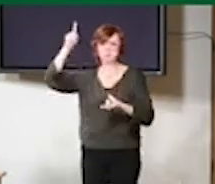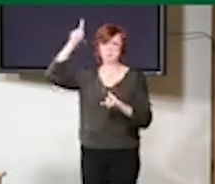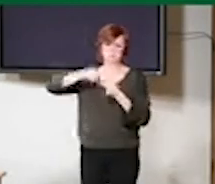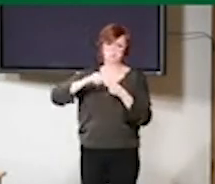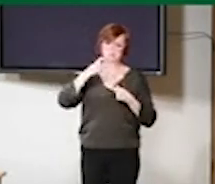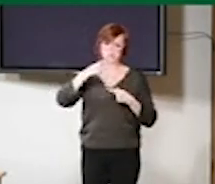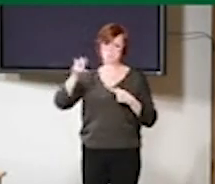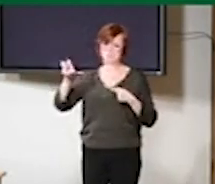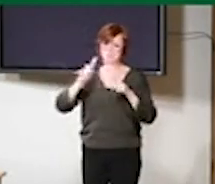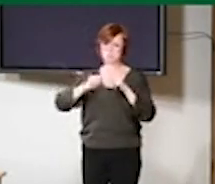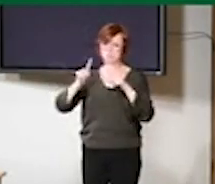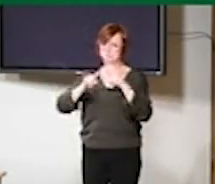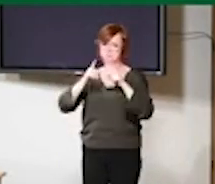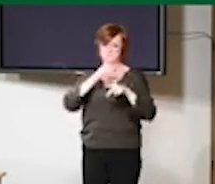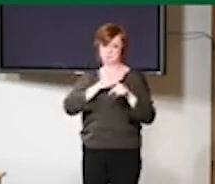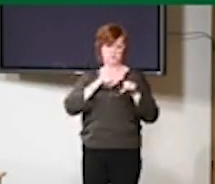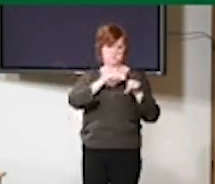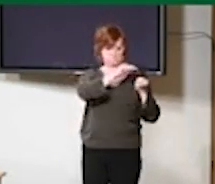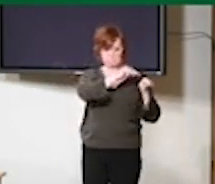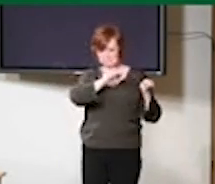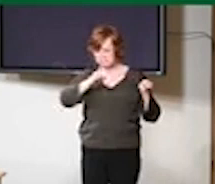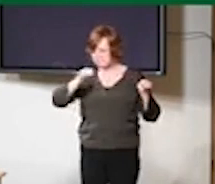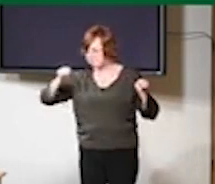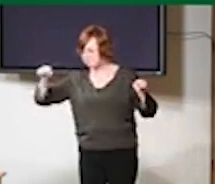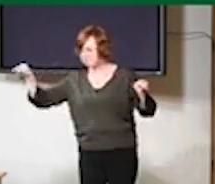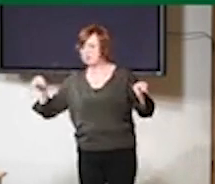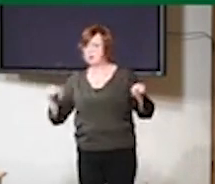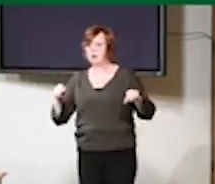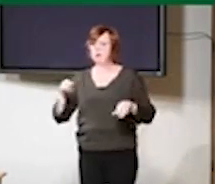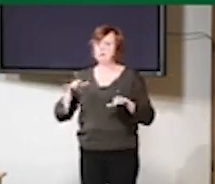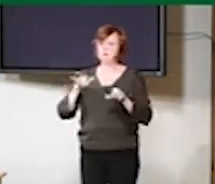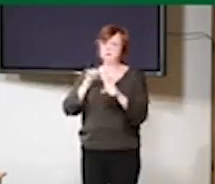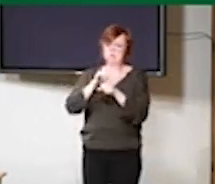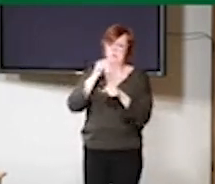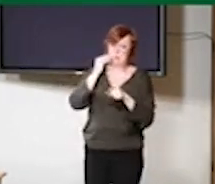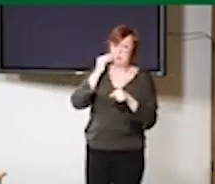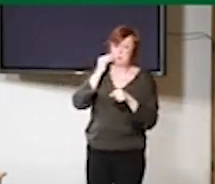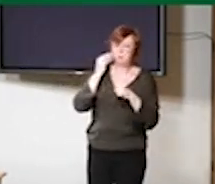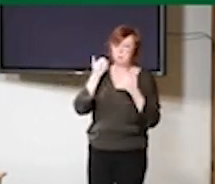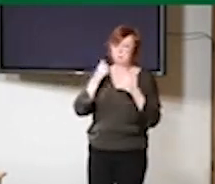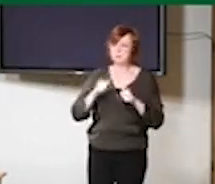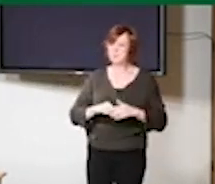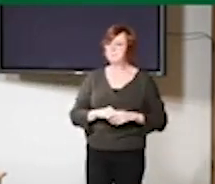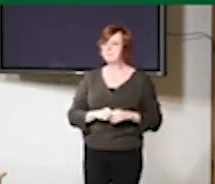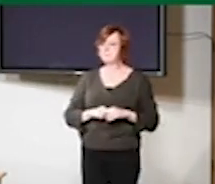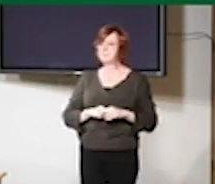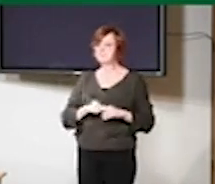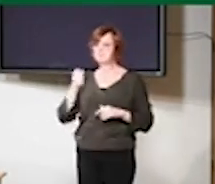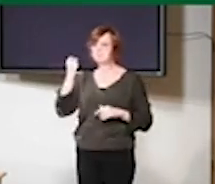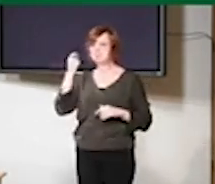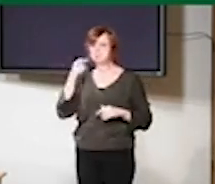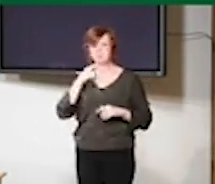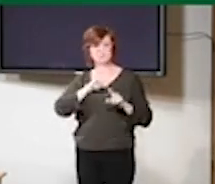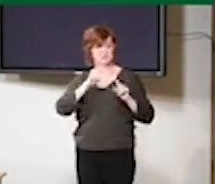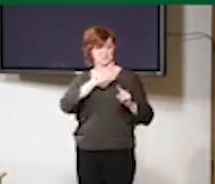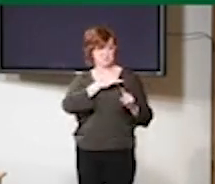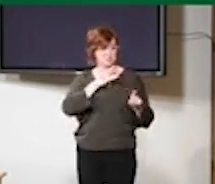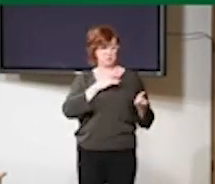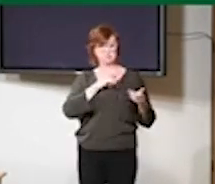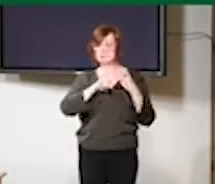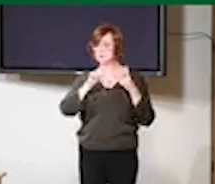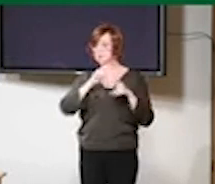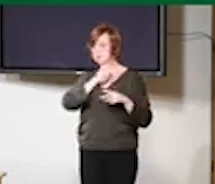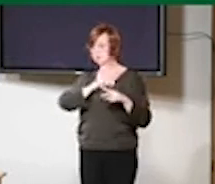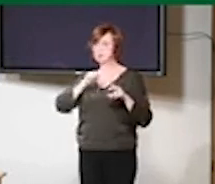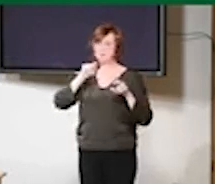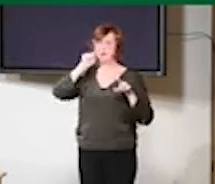and territories collectively have made that recommendation. This is not a time for us to be traveling interprovincially